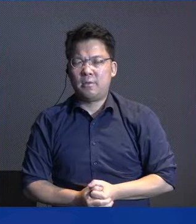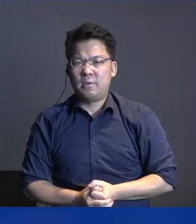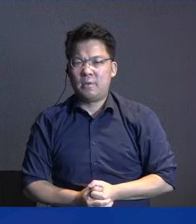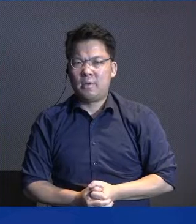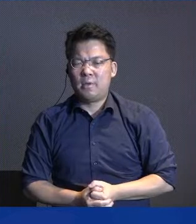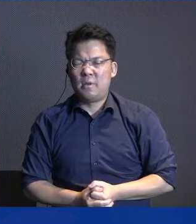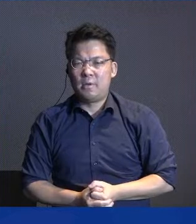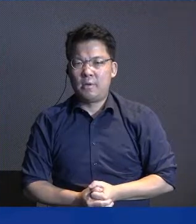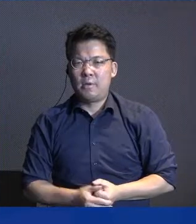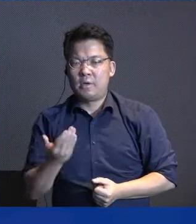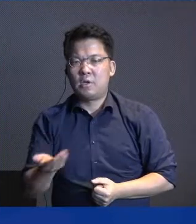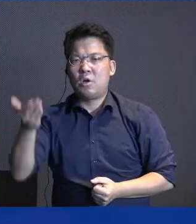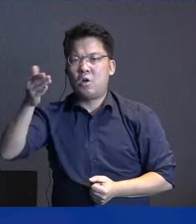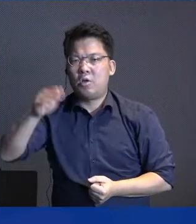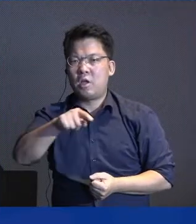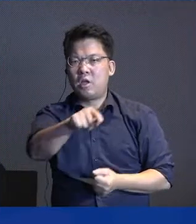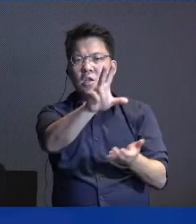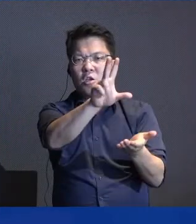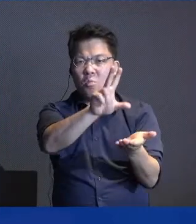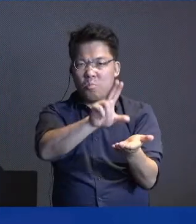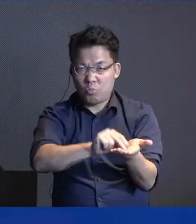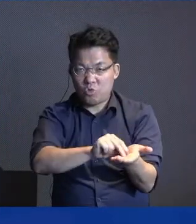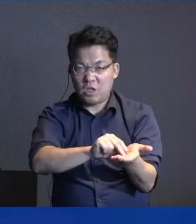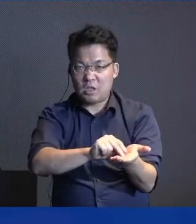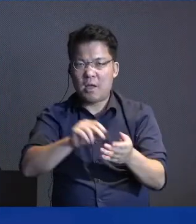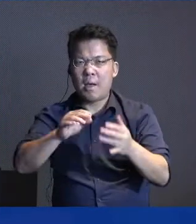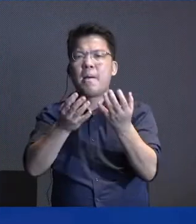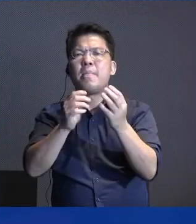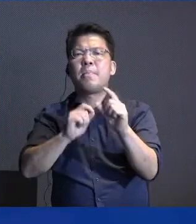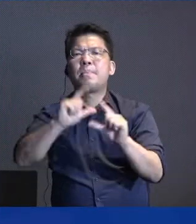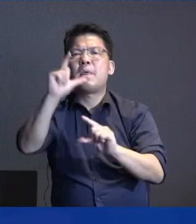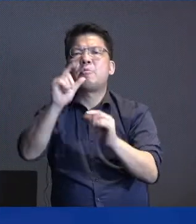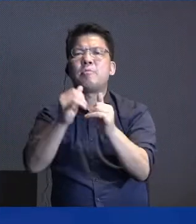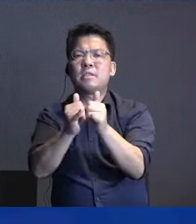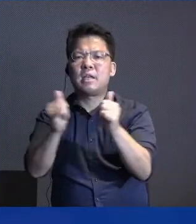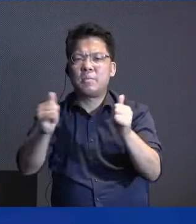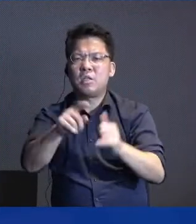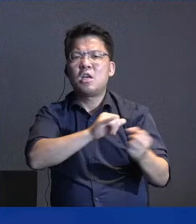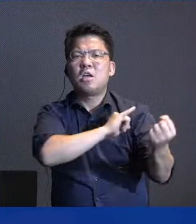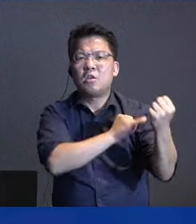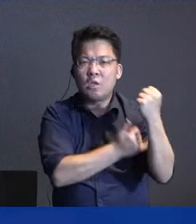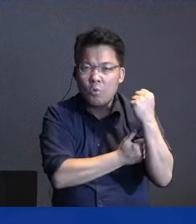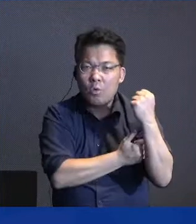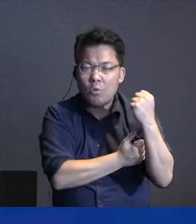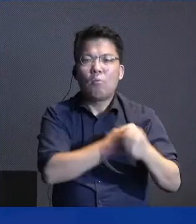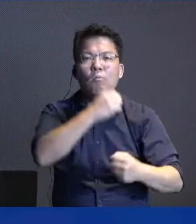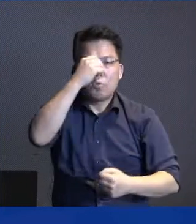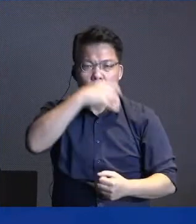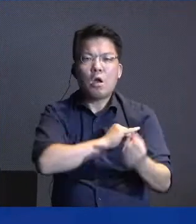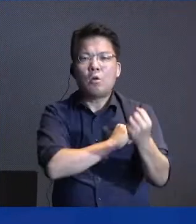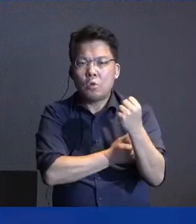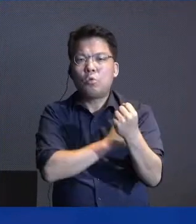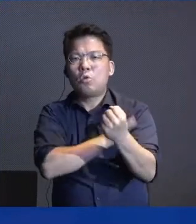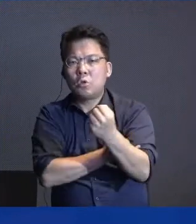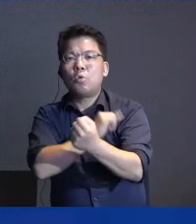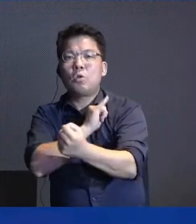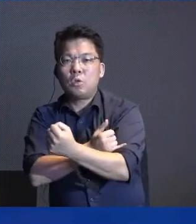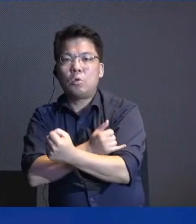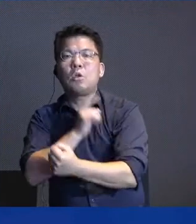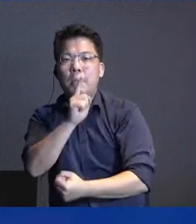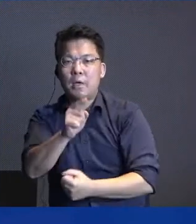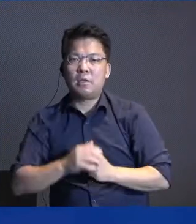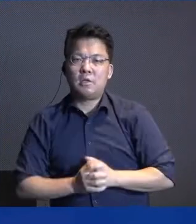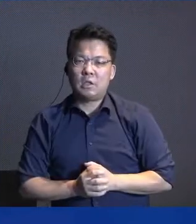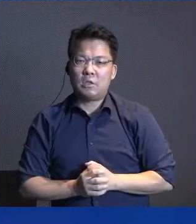implied. And as mental health professional working in this area, what I sincerely feel, I really